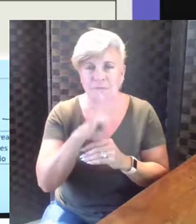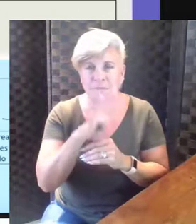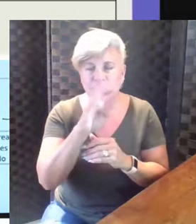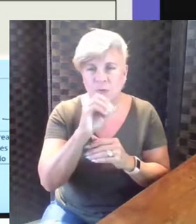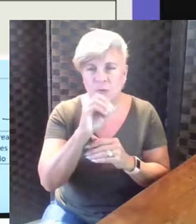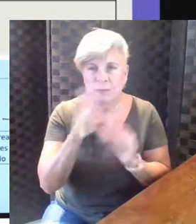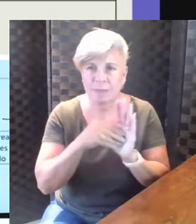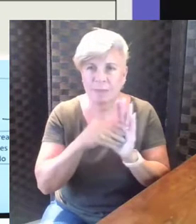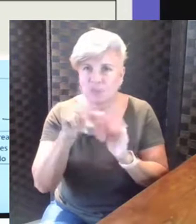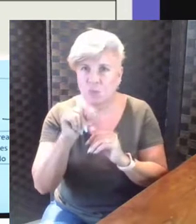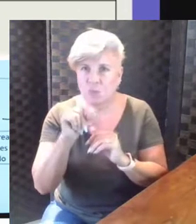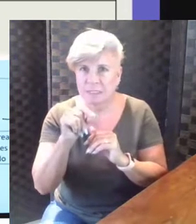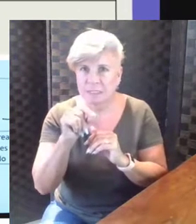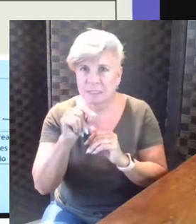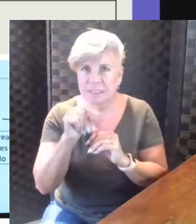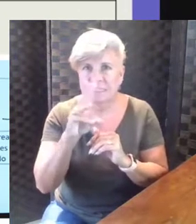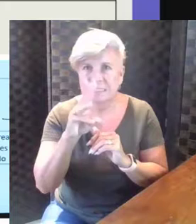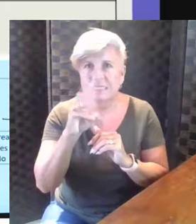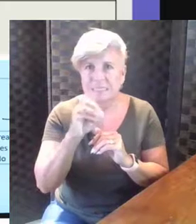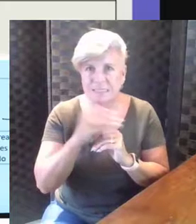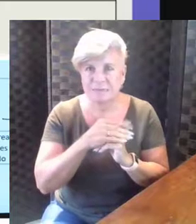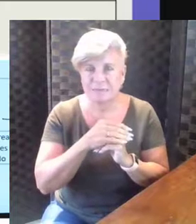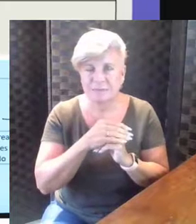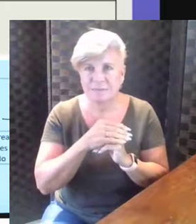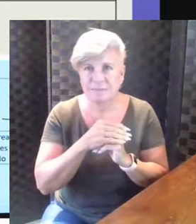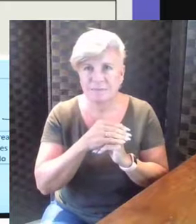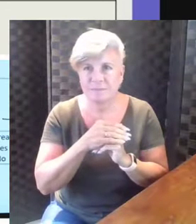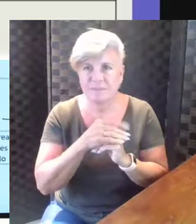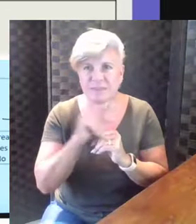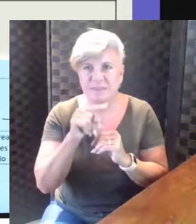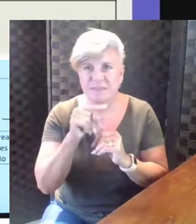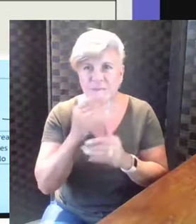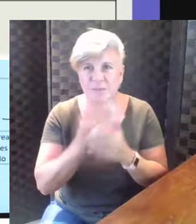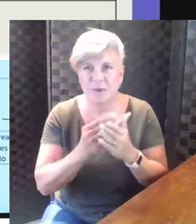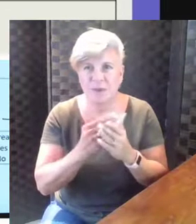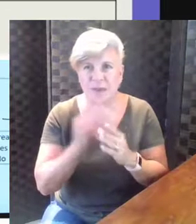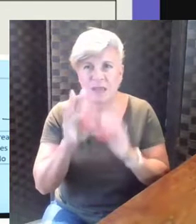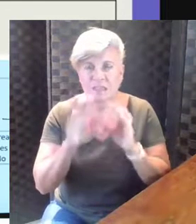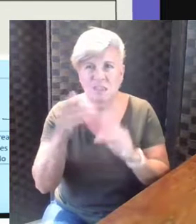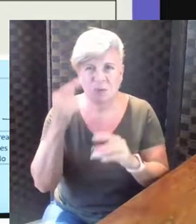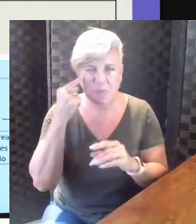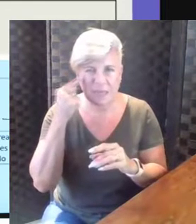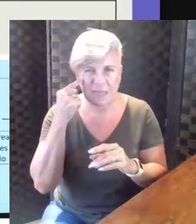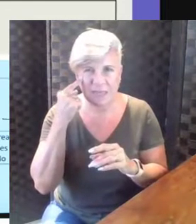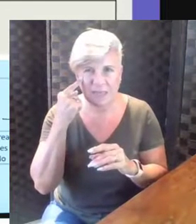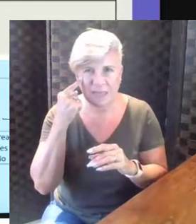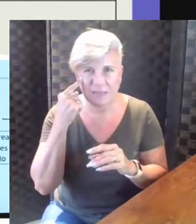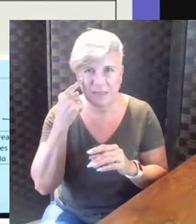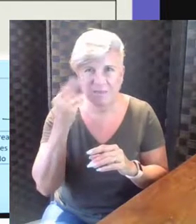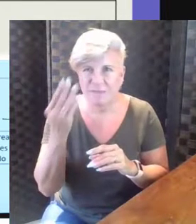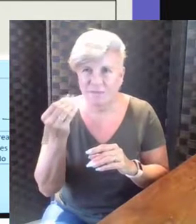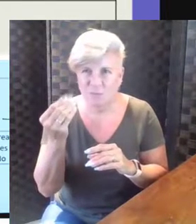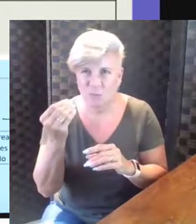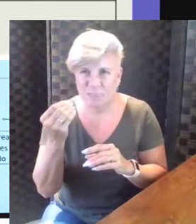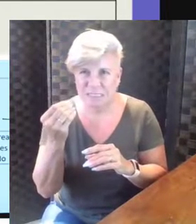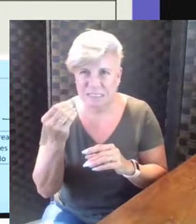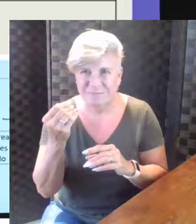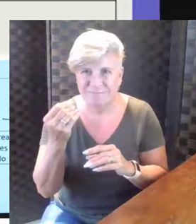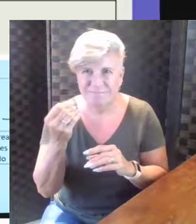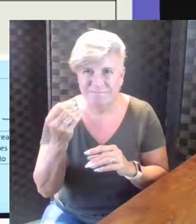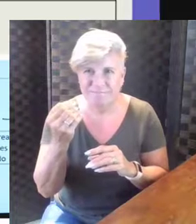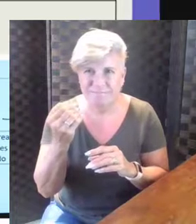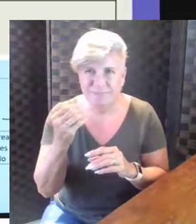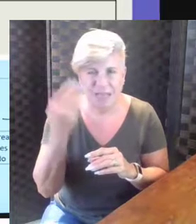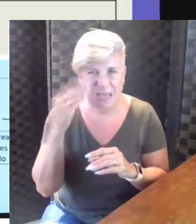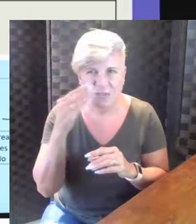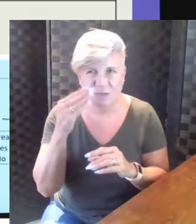40 plus 20 would be 60. And this part I kind of do in my head. That 14,